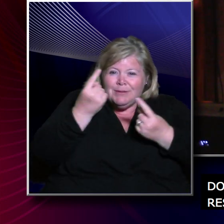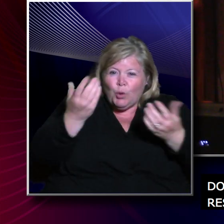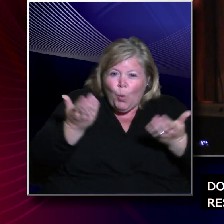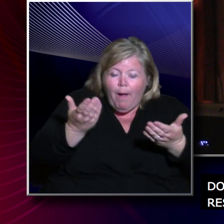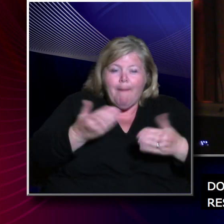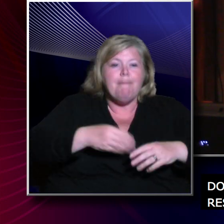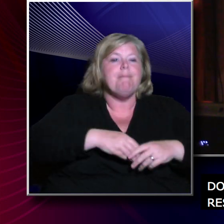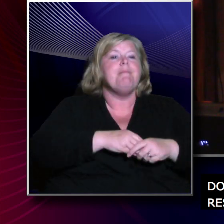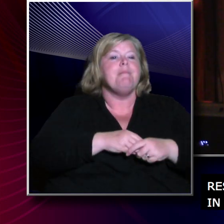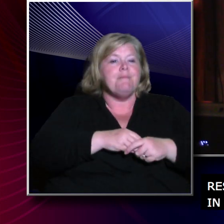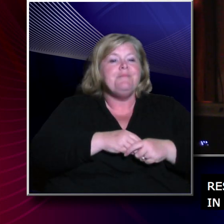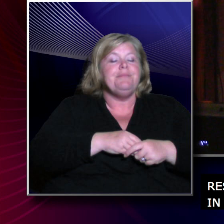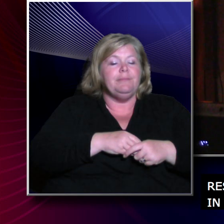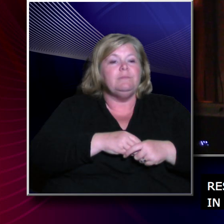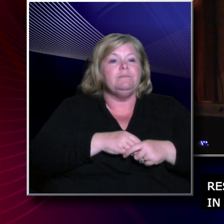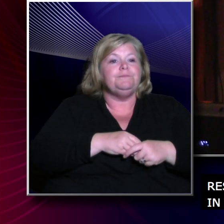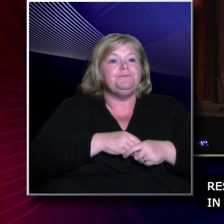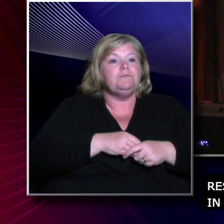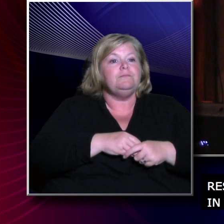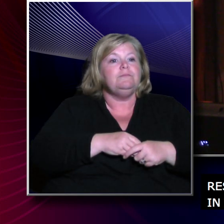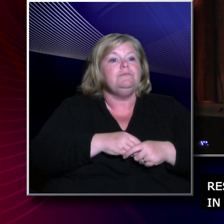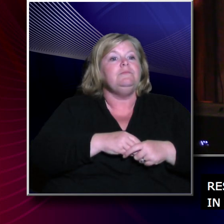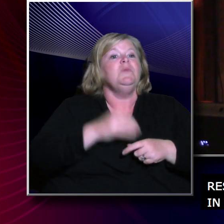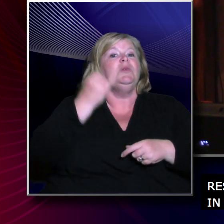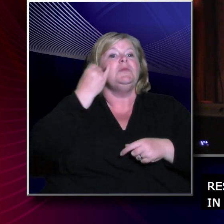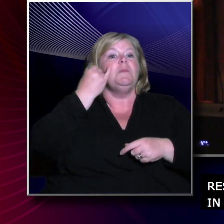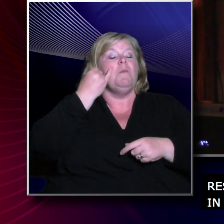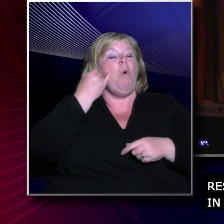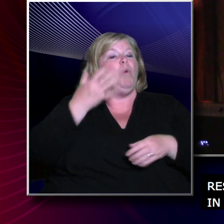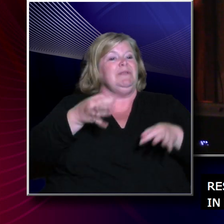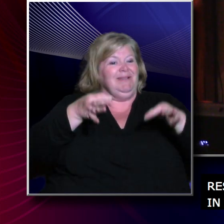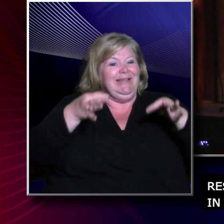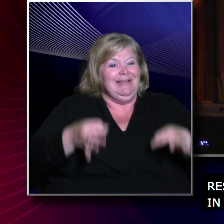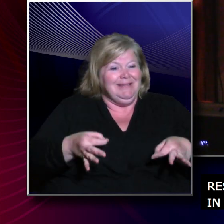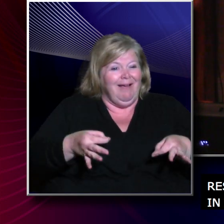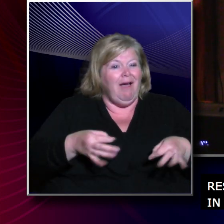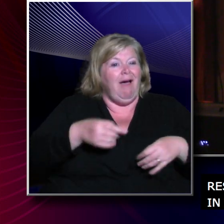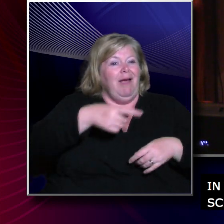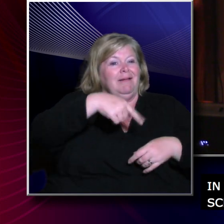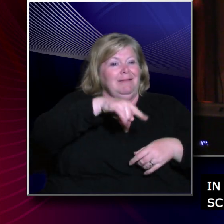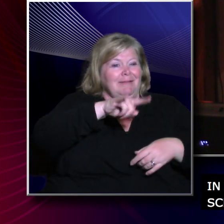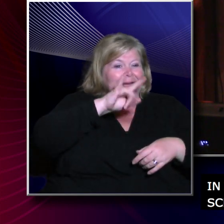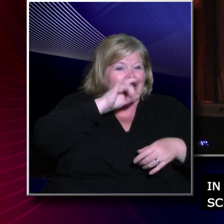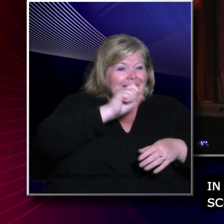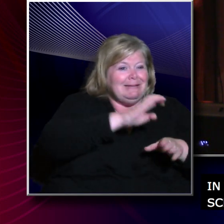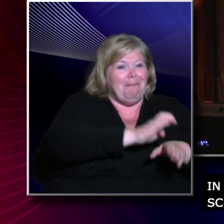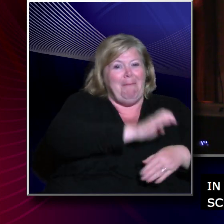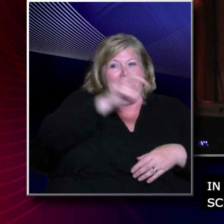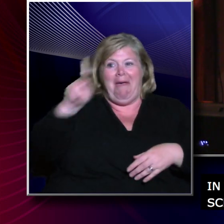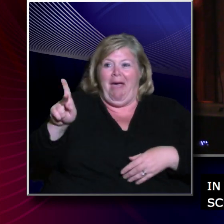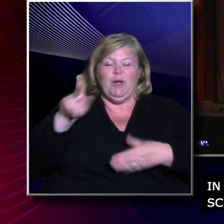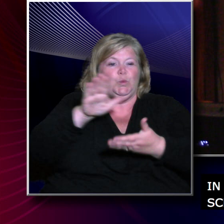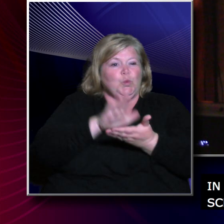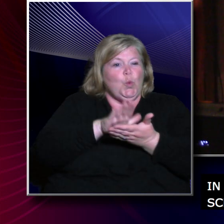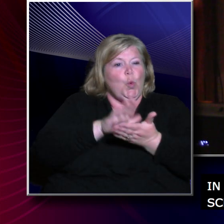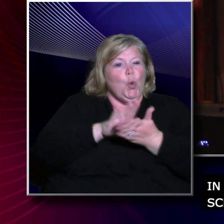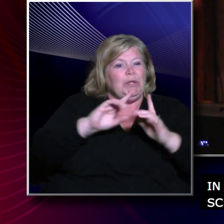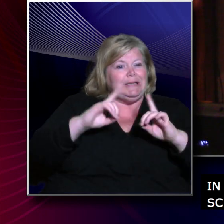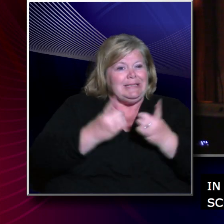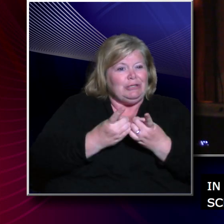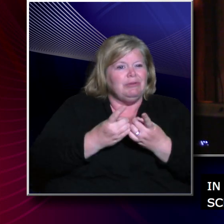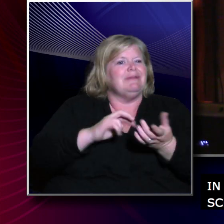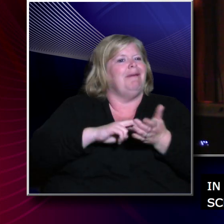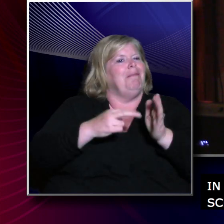in making the decision to transfer them out to the school districts, it means we need to think about expanding